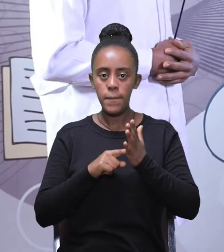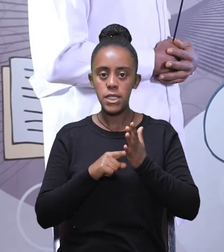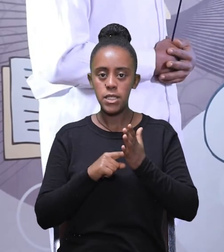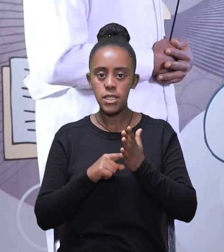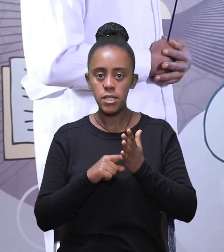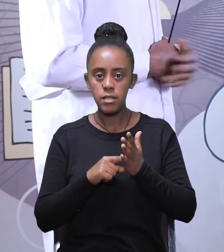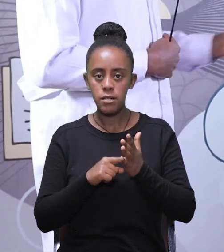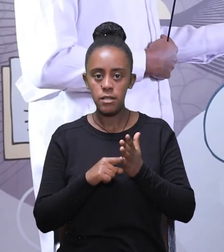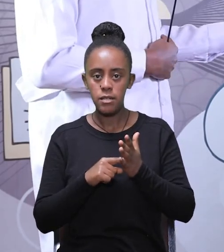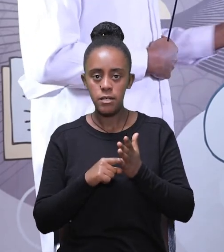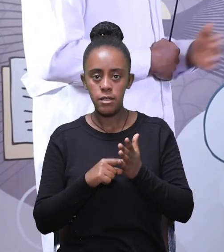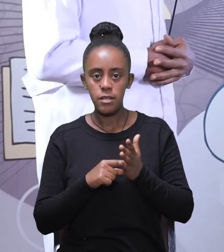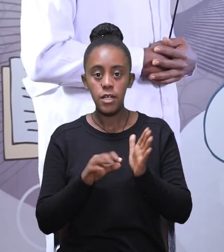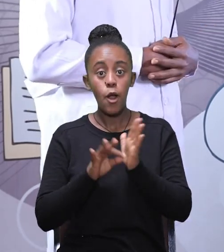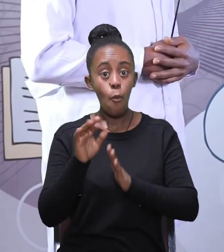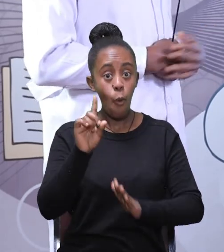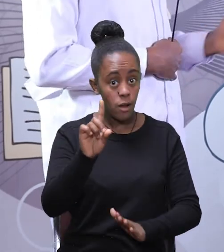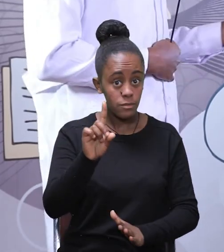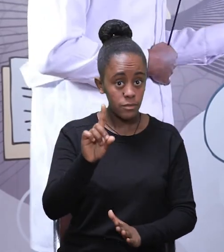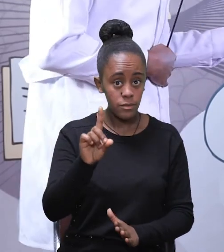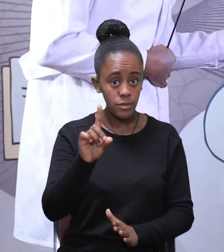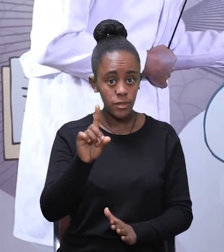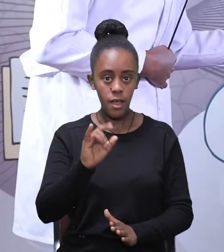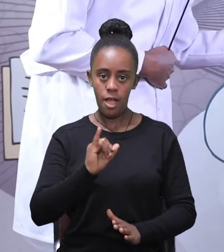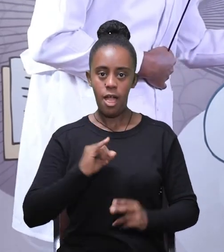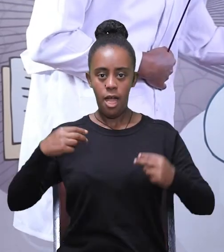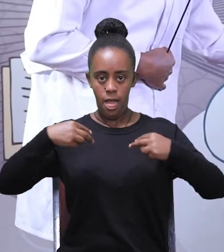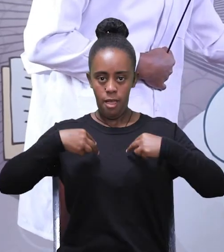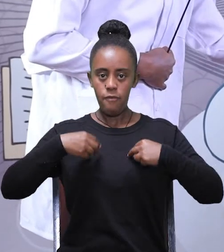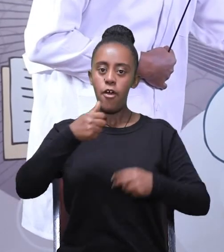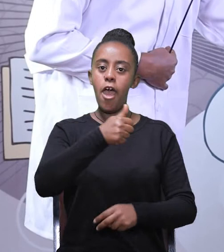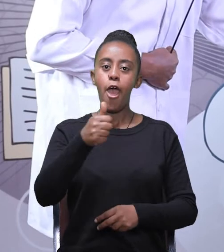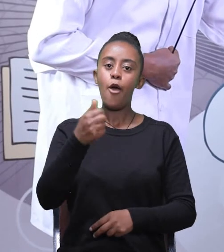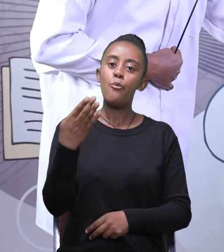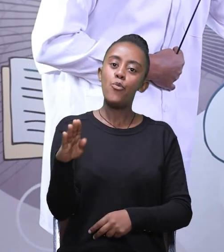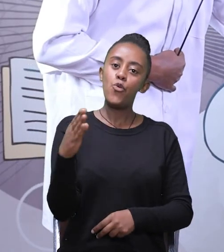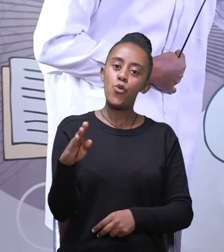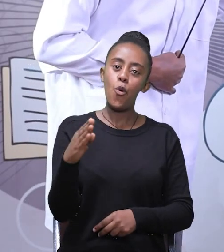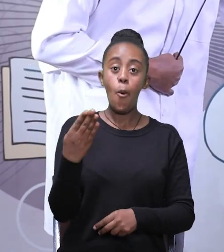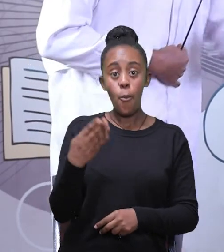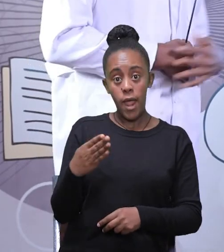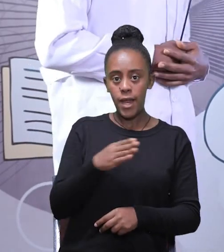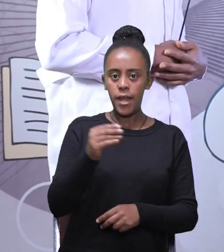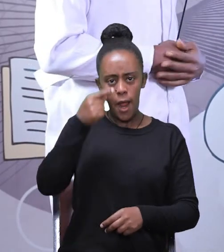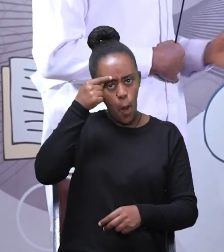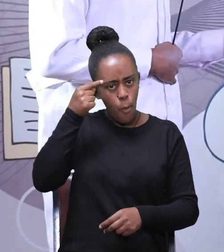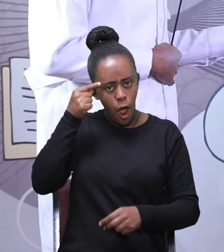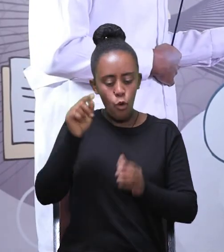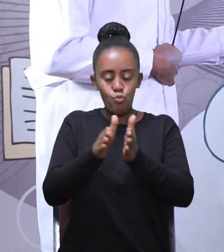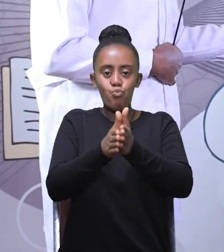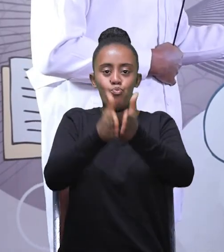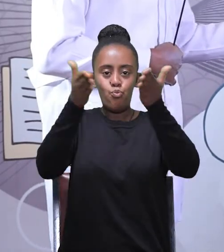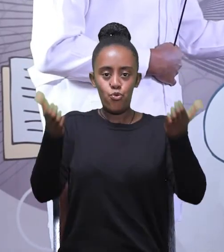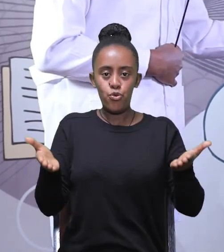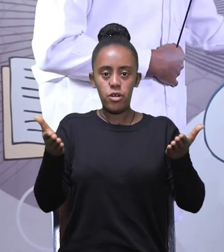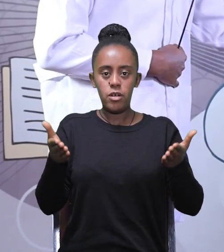here. Number 1. I have a blue pen and a black book. I have